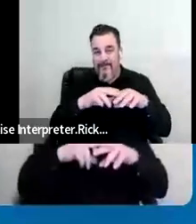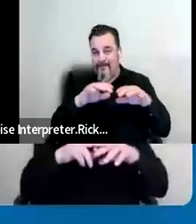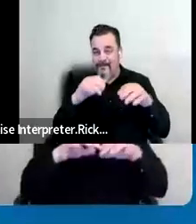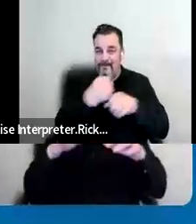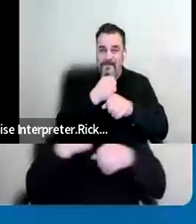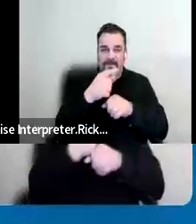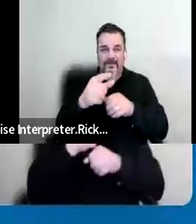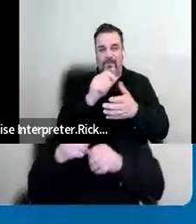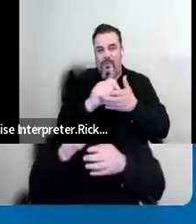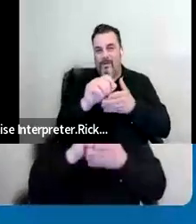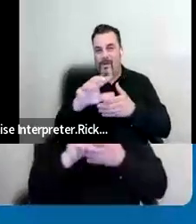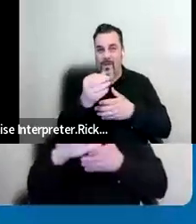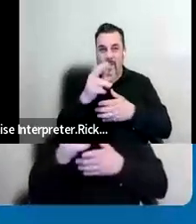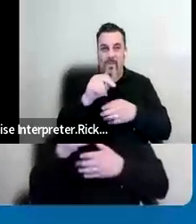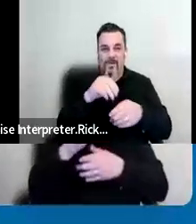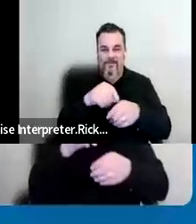own definitions in the chat.